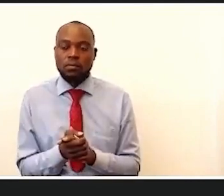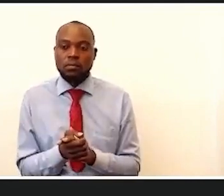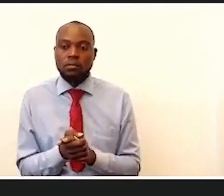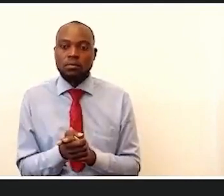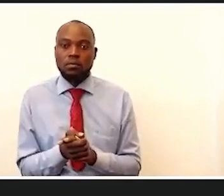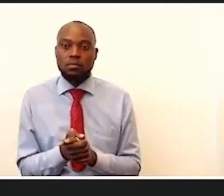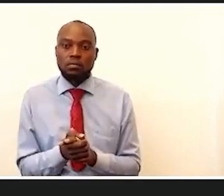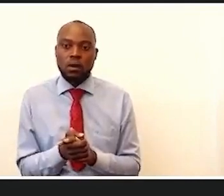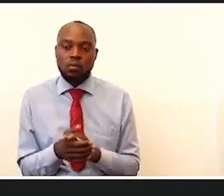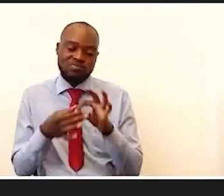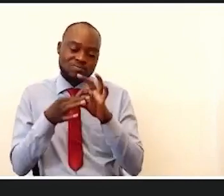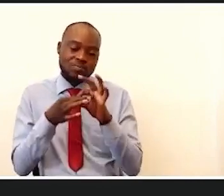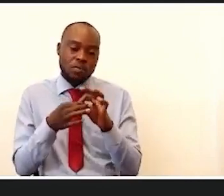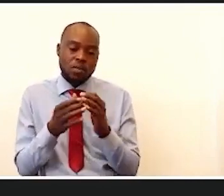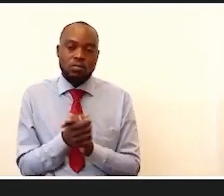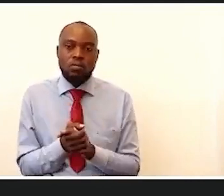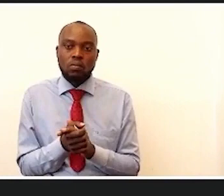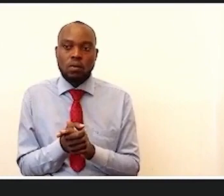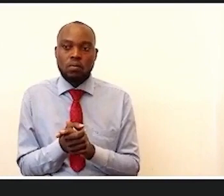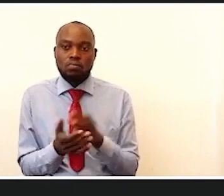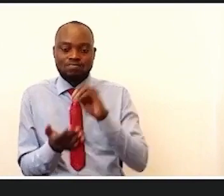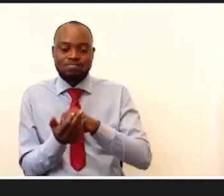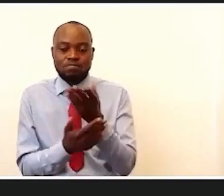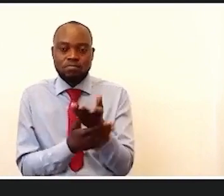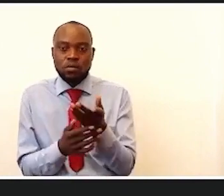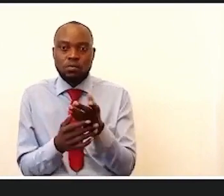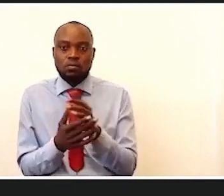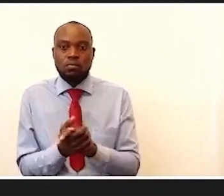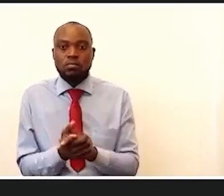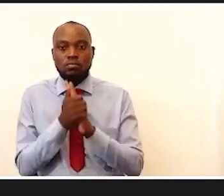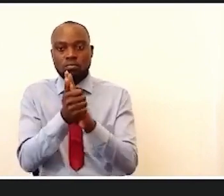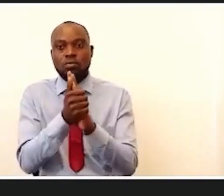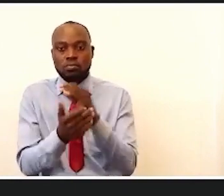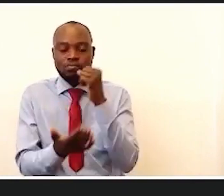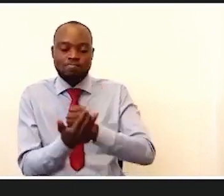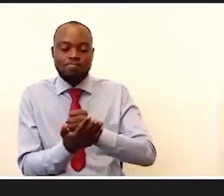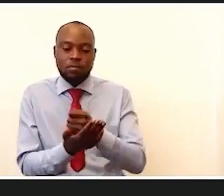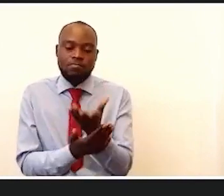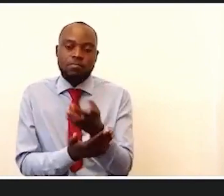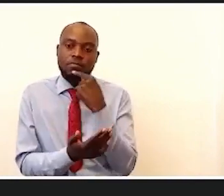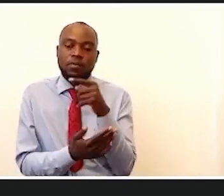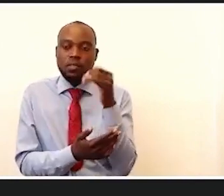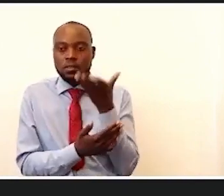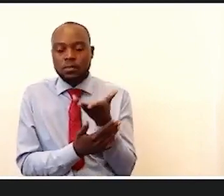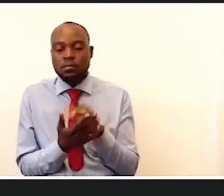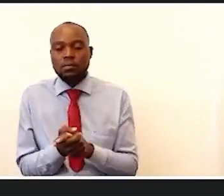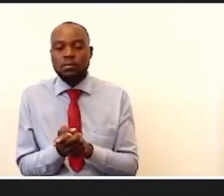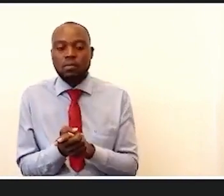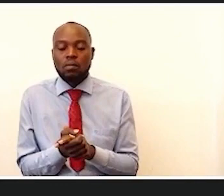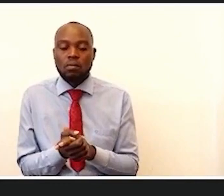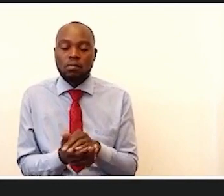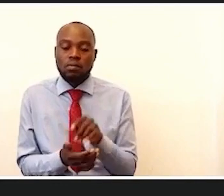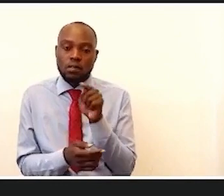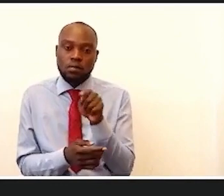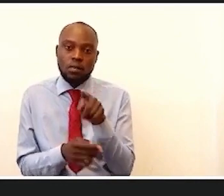to the cooperation, to put it that way, of the governor of the Bank of France and his team. And that begins to,